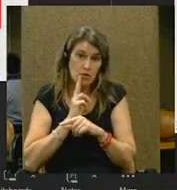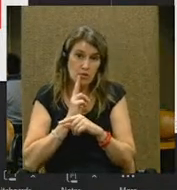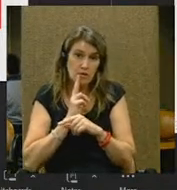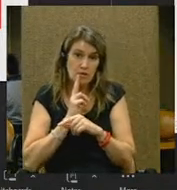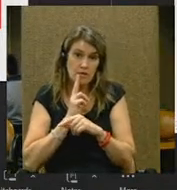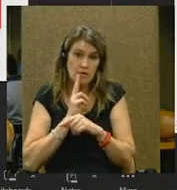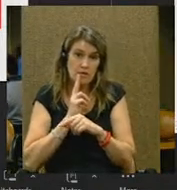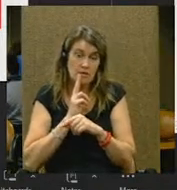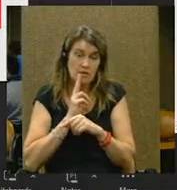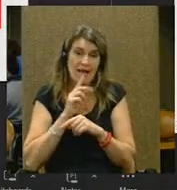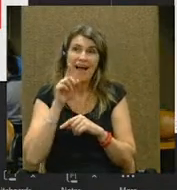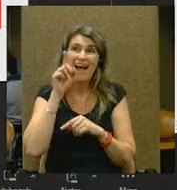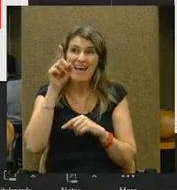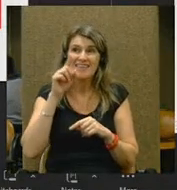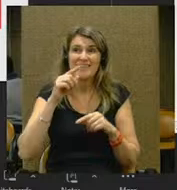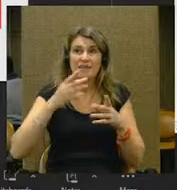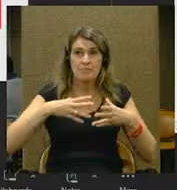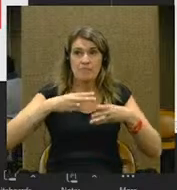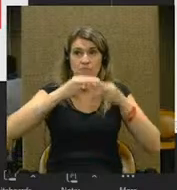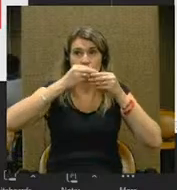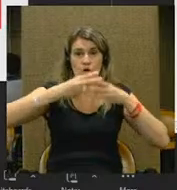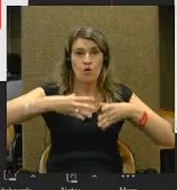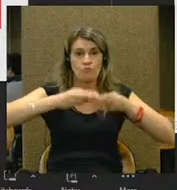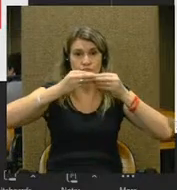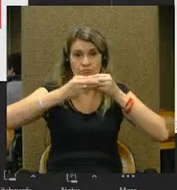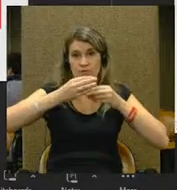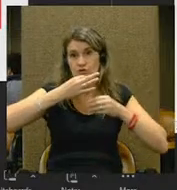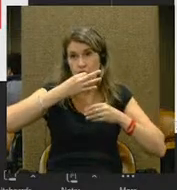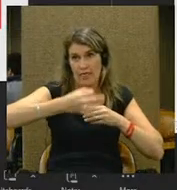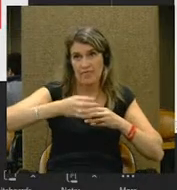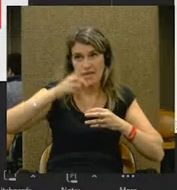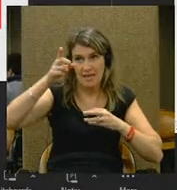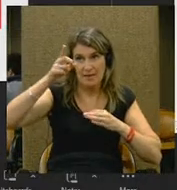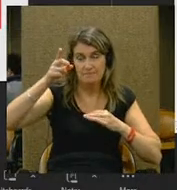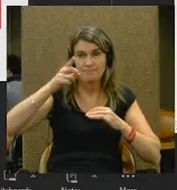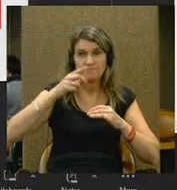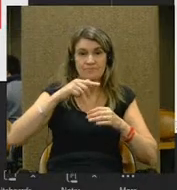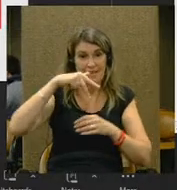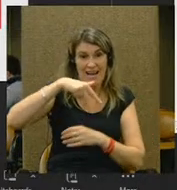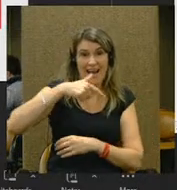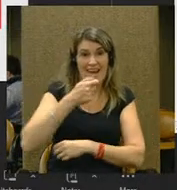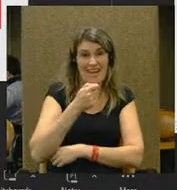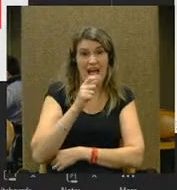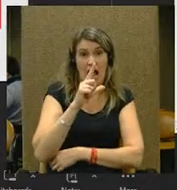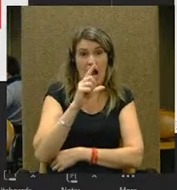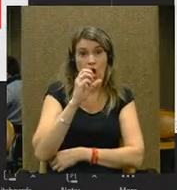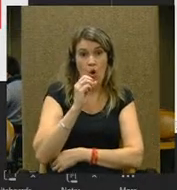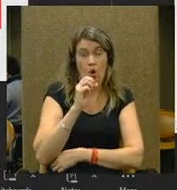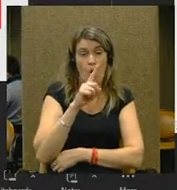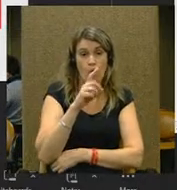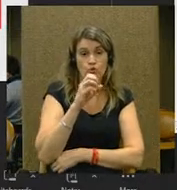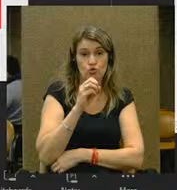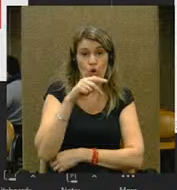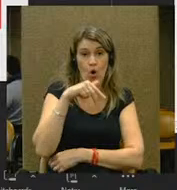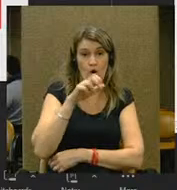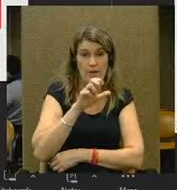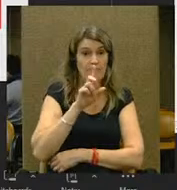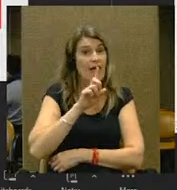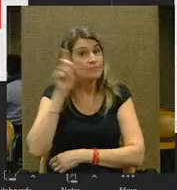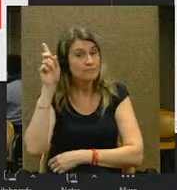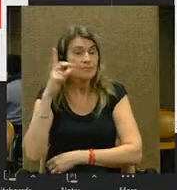mentioned, are really available. We use the injectable naloxone, I think. Both showed the